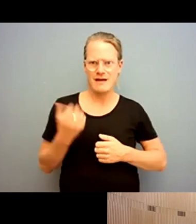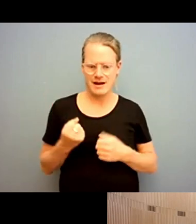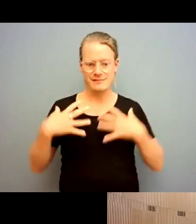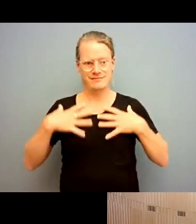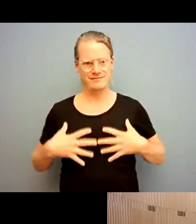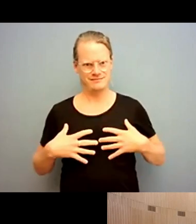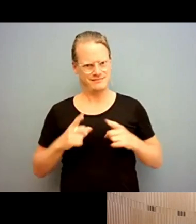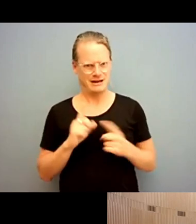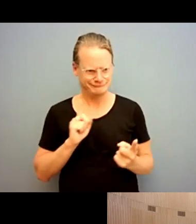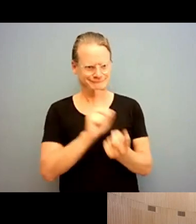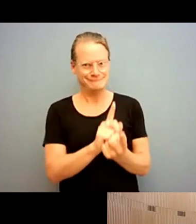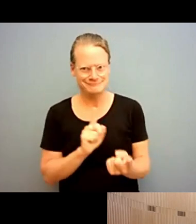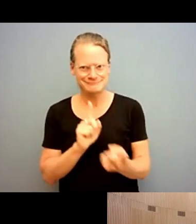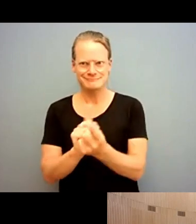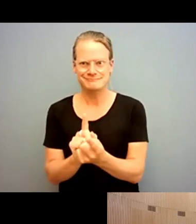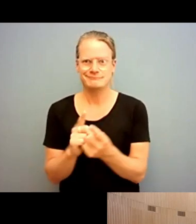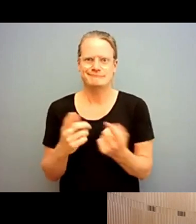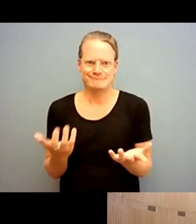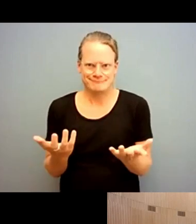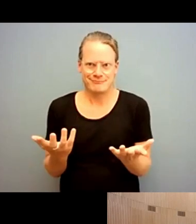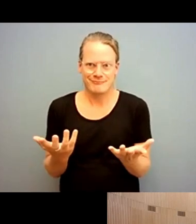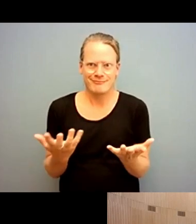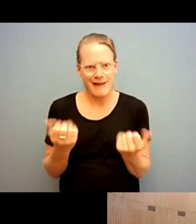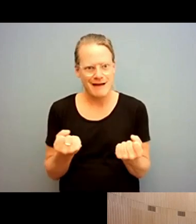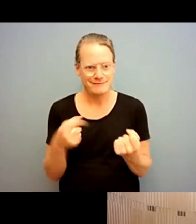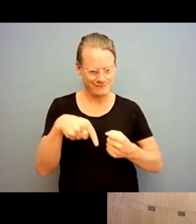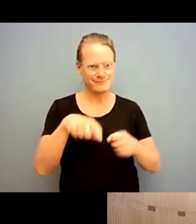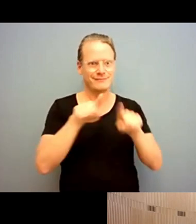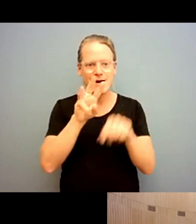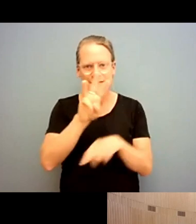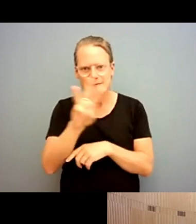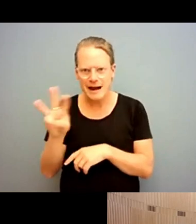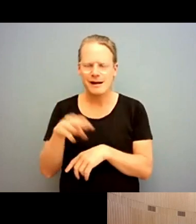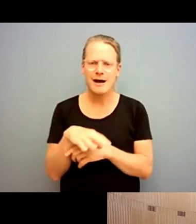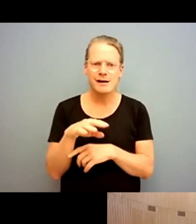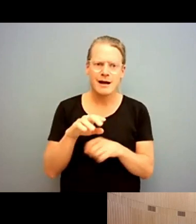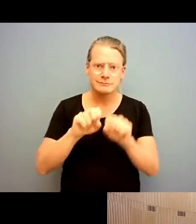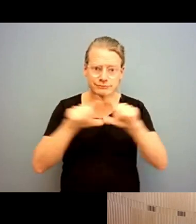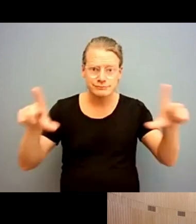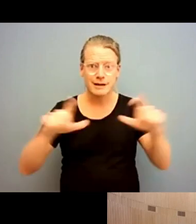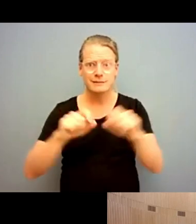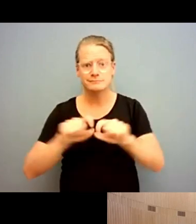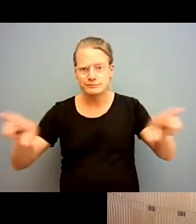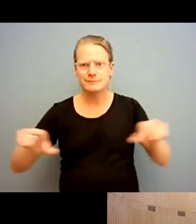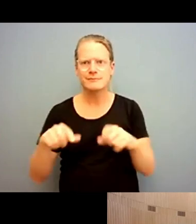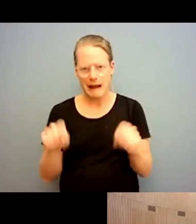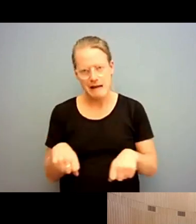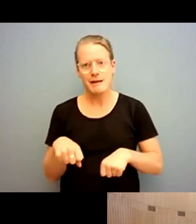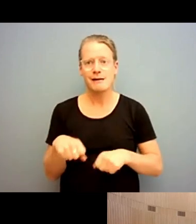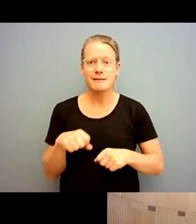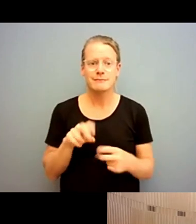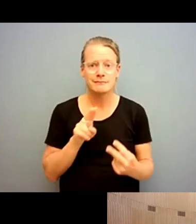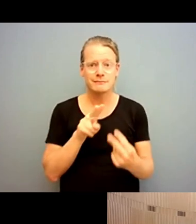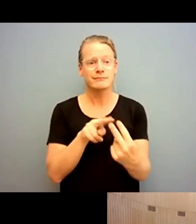virtual. The virtual has some advantages. We were able to reach people around the world who otherwise would not have been